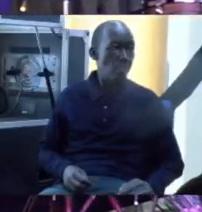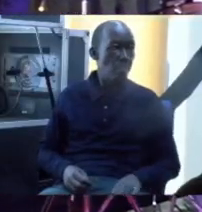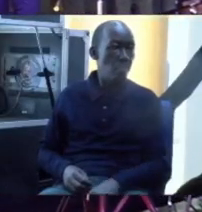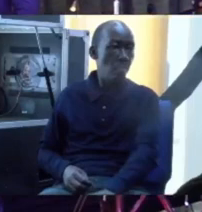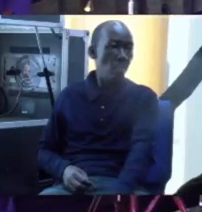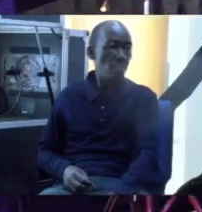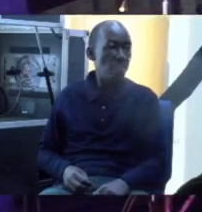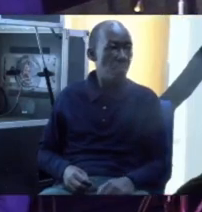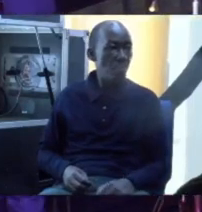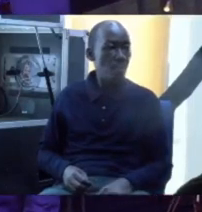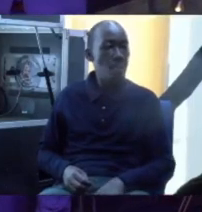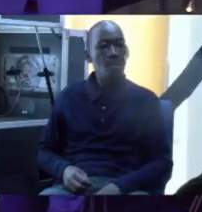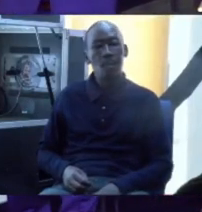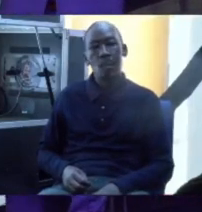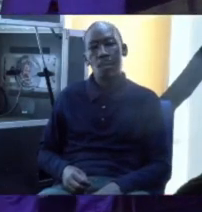Amen.